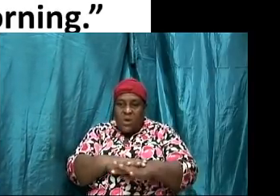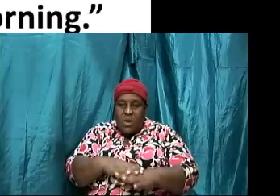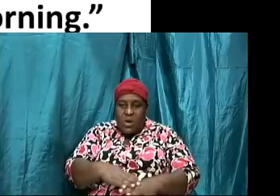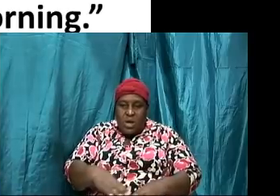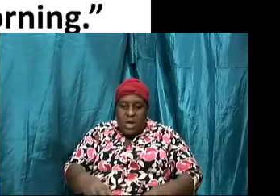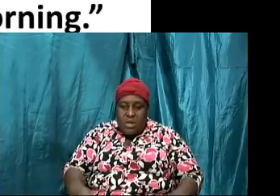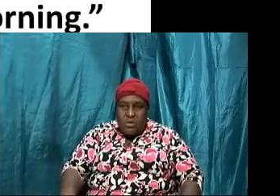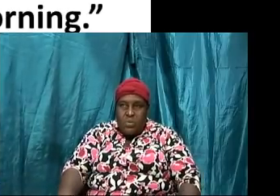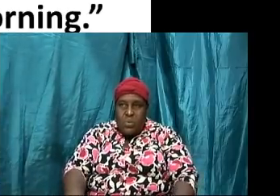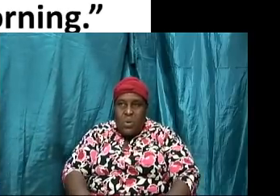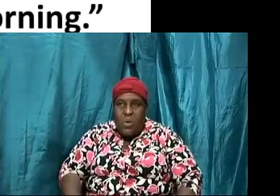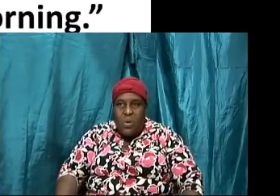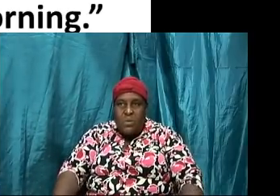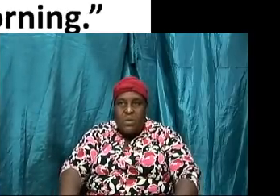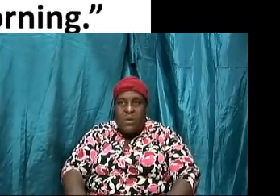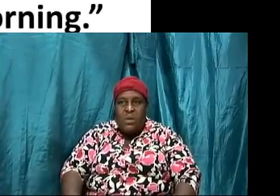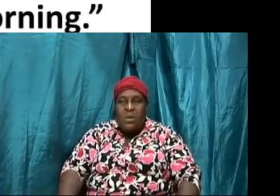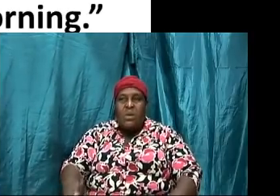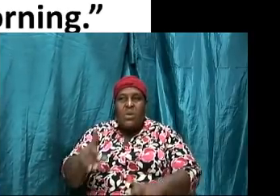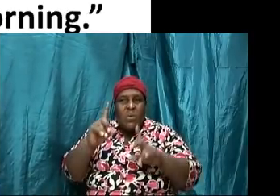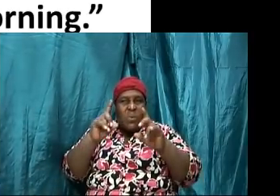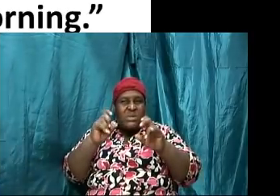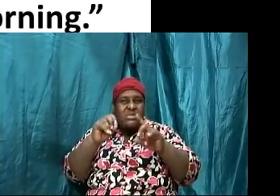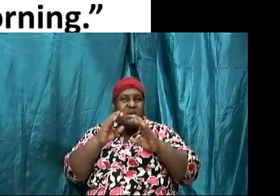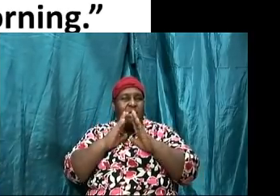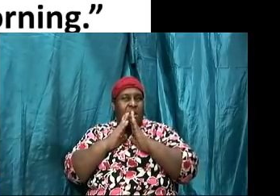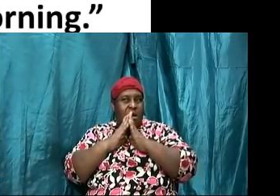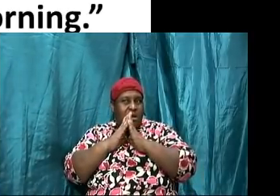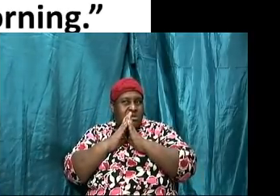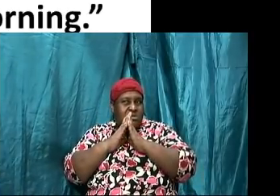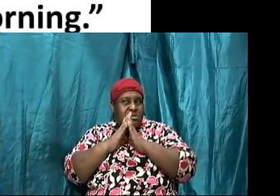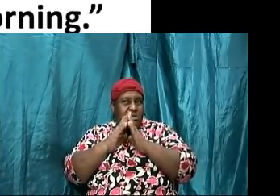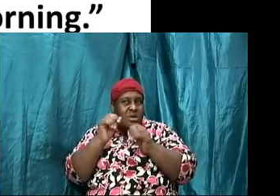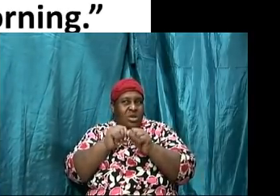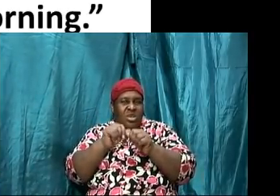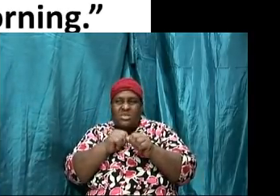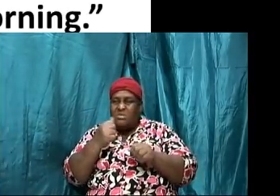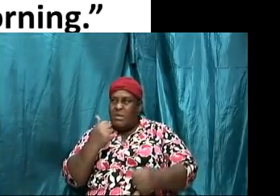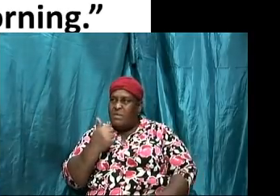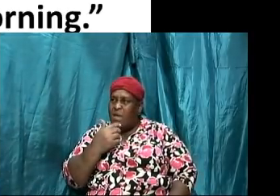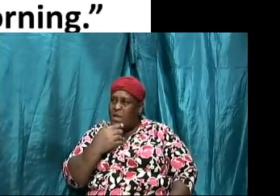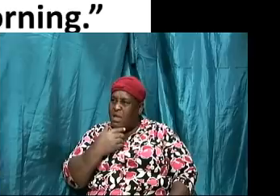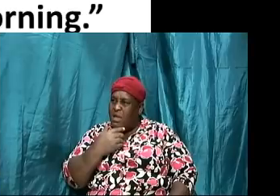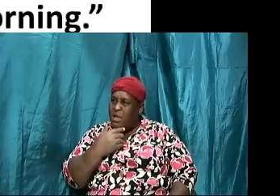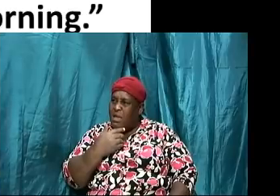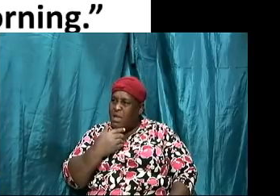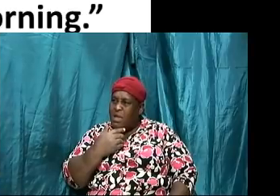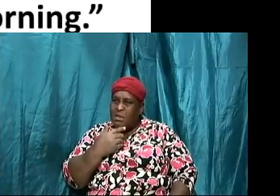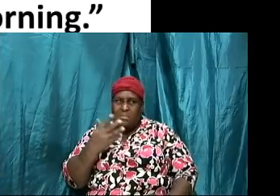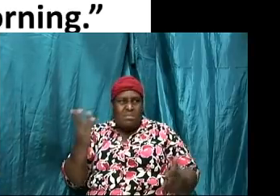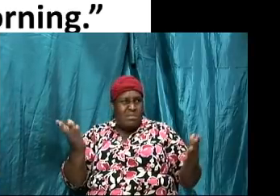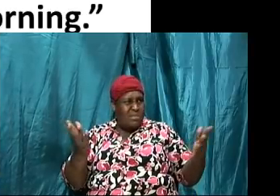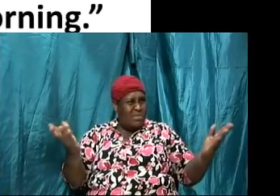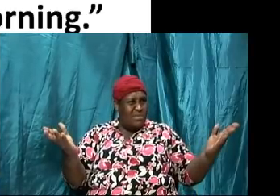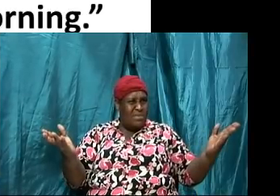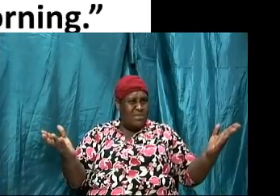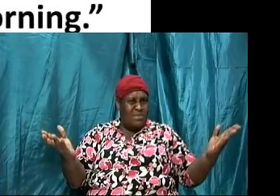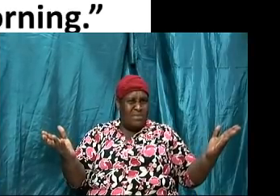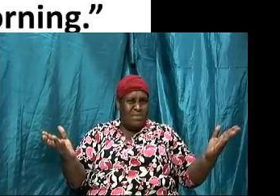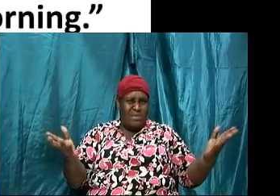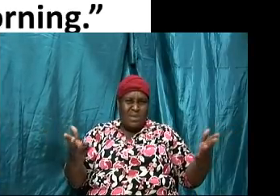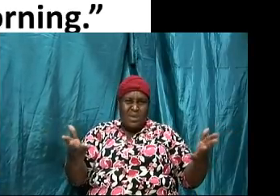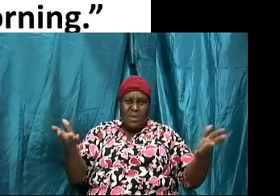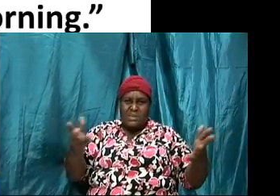the manna on the earth, the question they asked each other was, what is this?